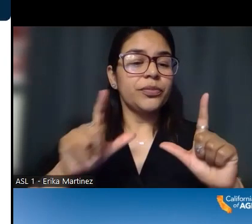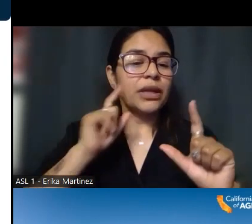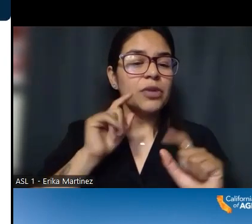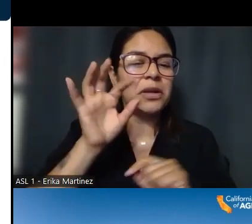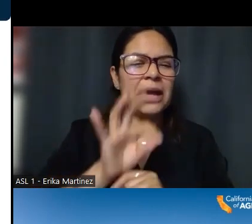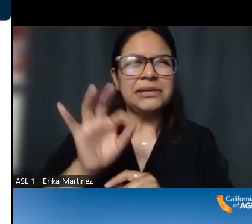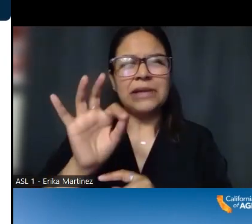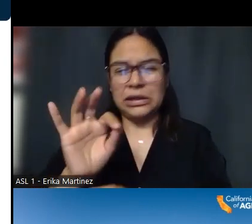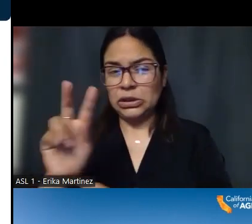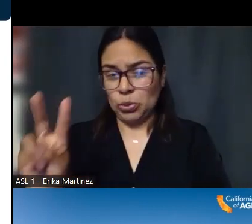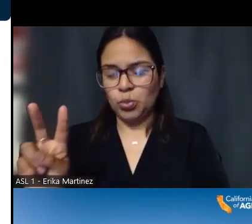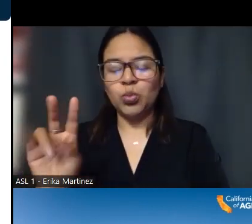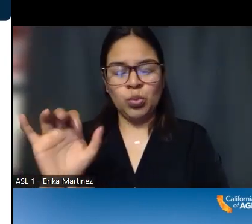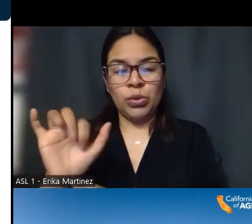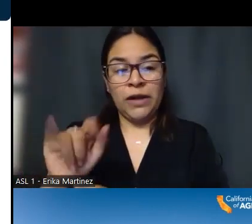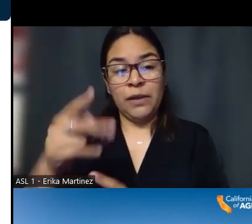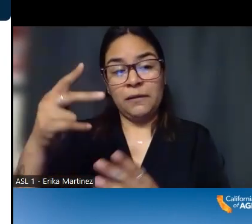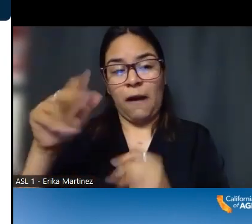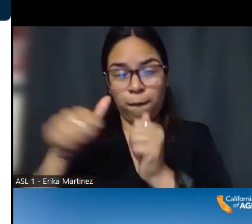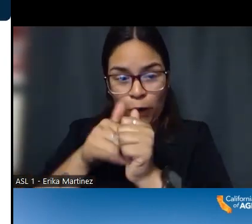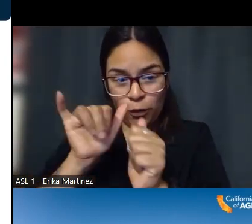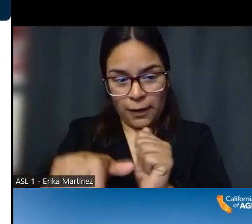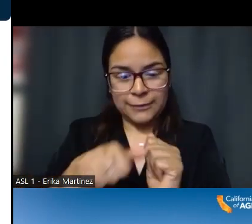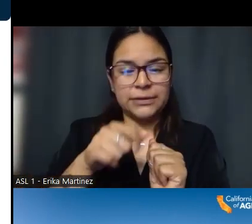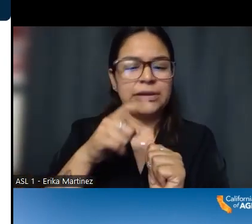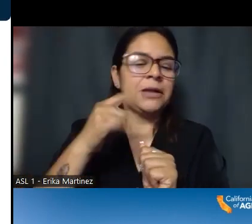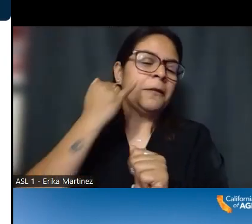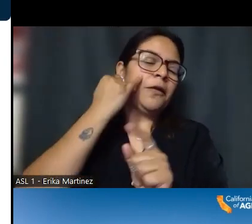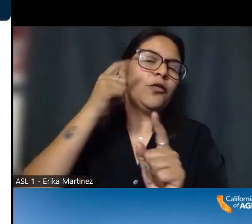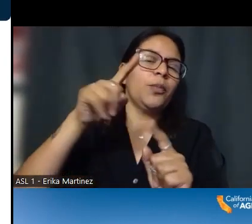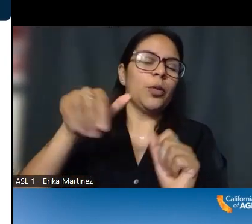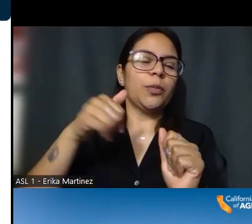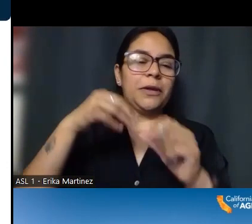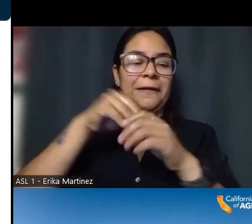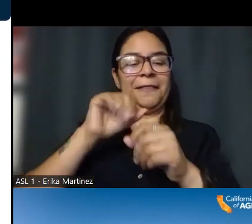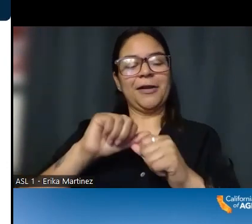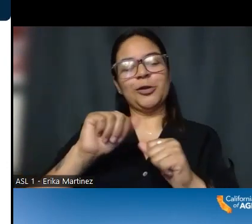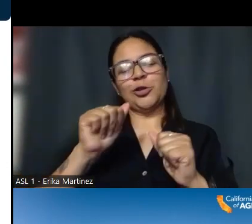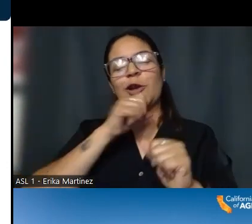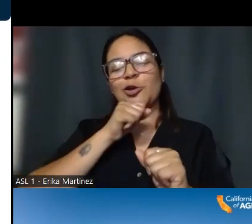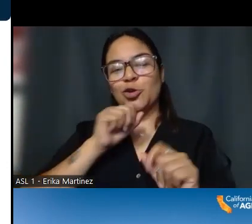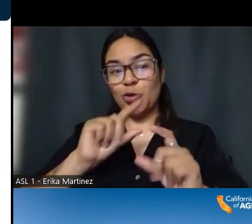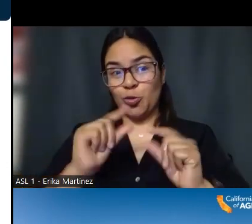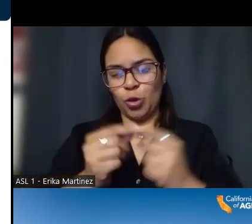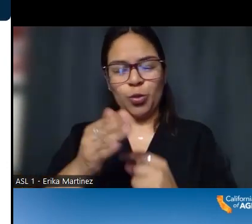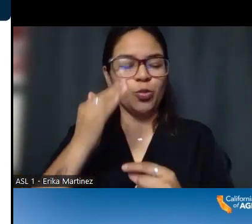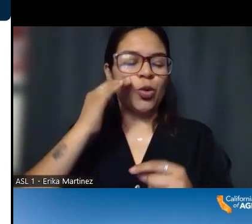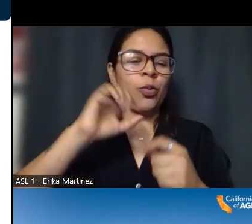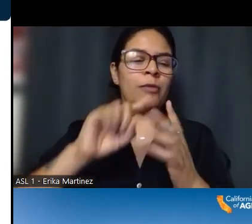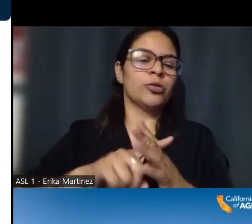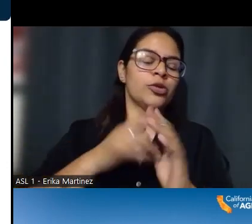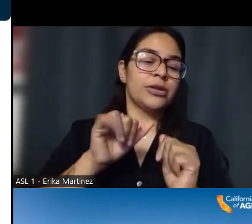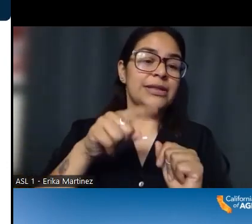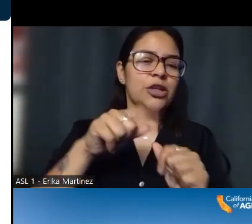1992. For those of you who've been in the aging field or had any work with facilities, skilled nursing facilities, you may